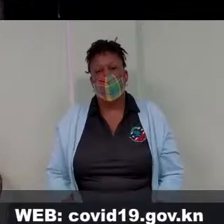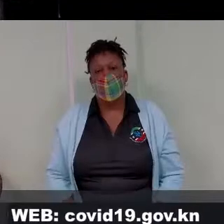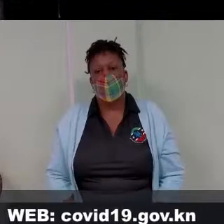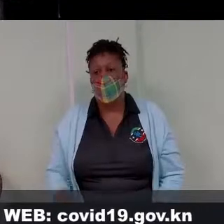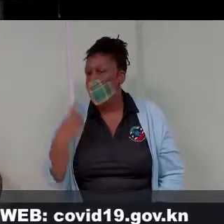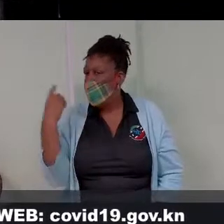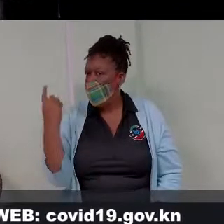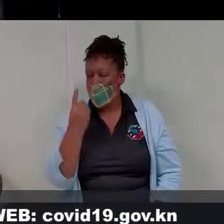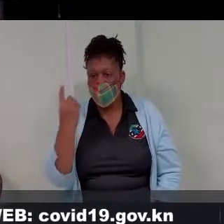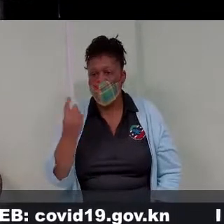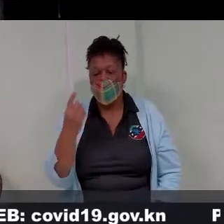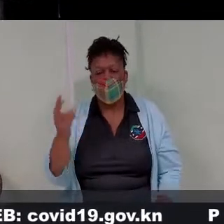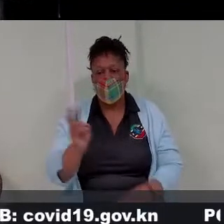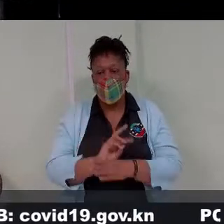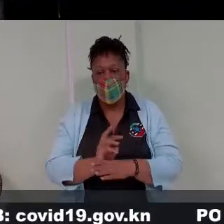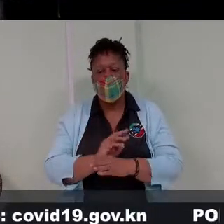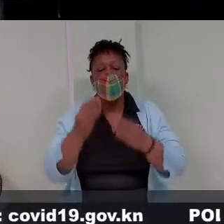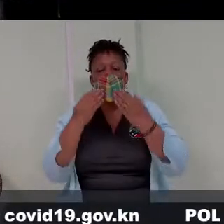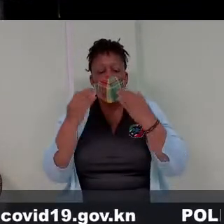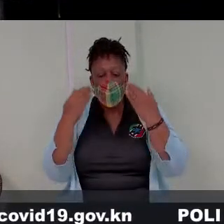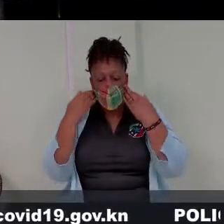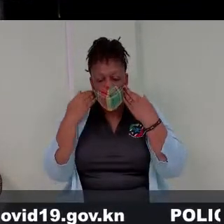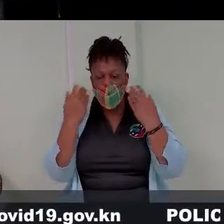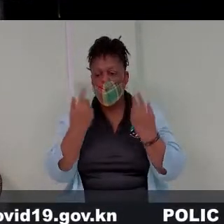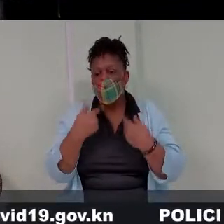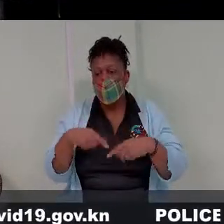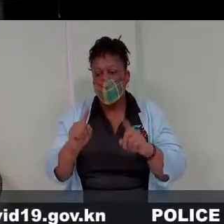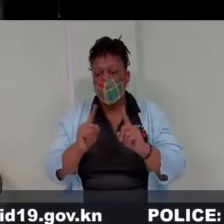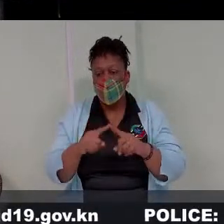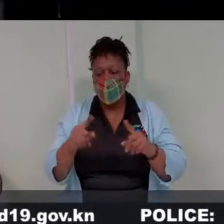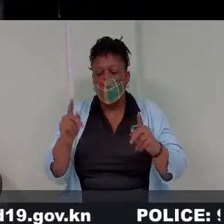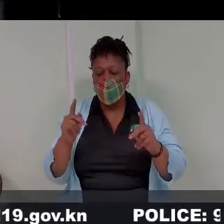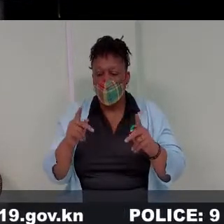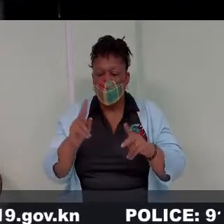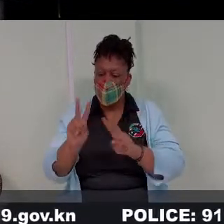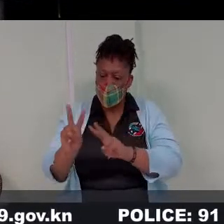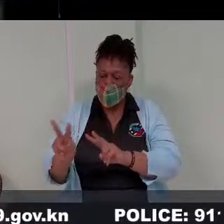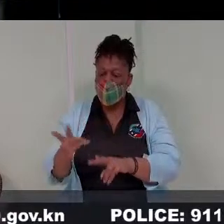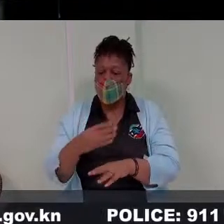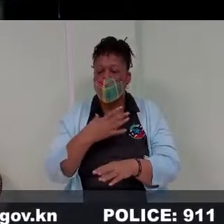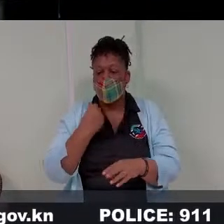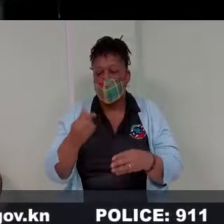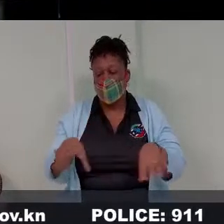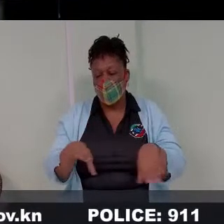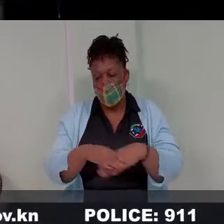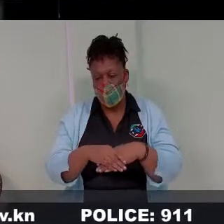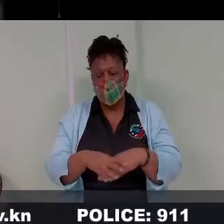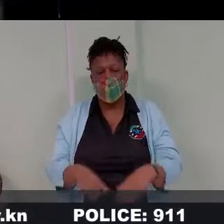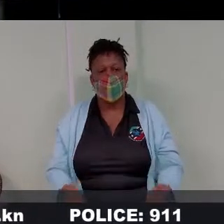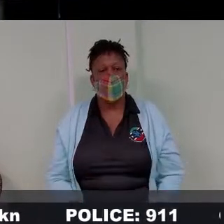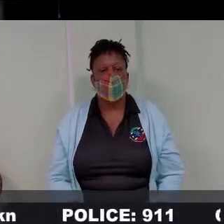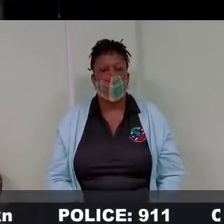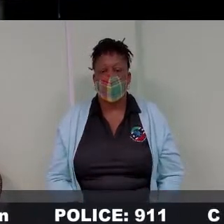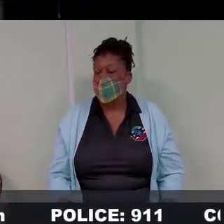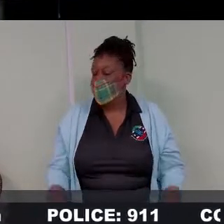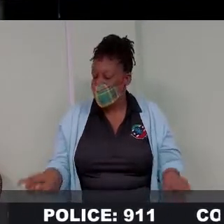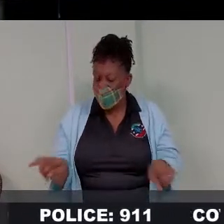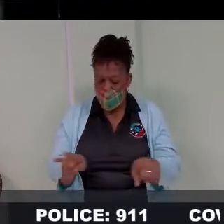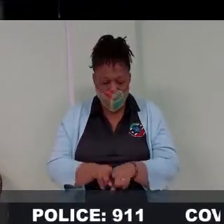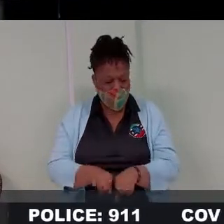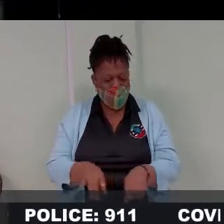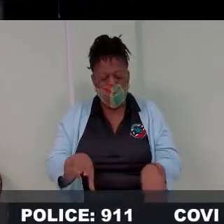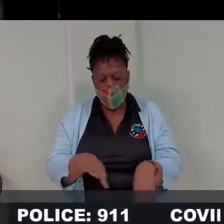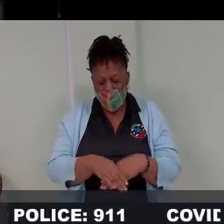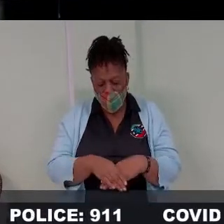wear a face mask for the duration of the event. Remember, the same protocols apply for weddings.